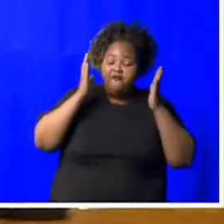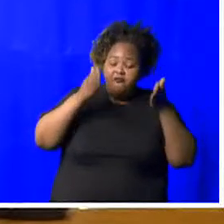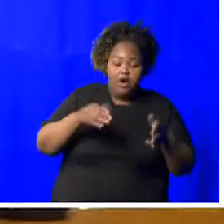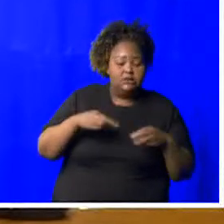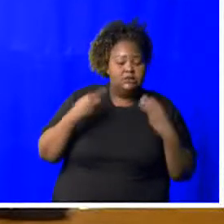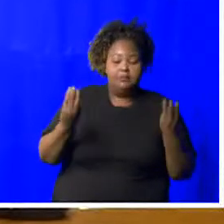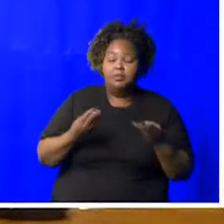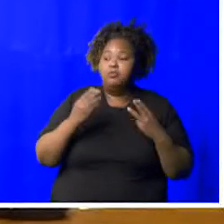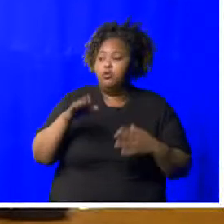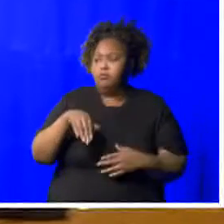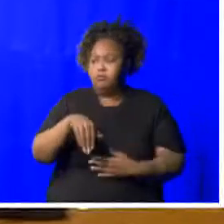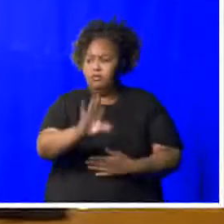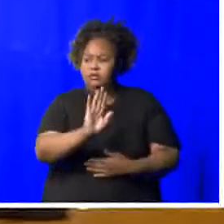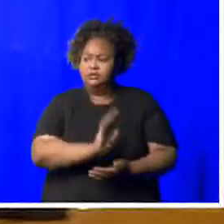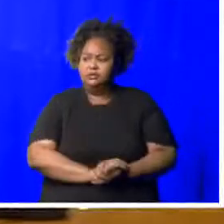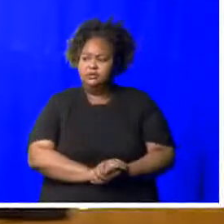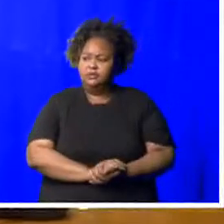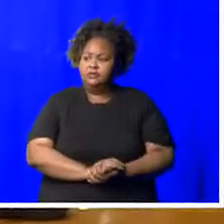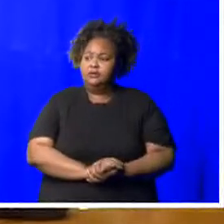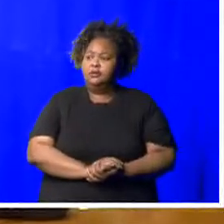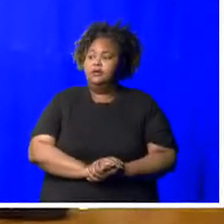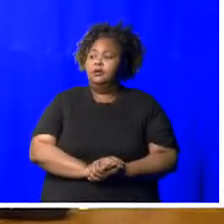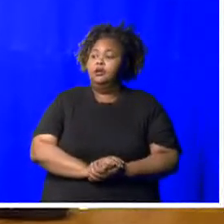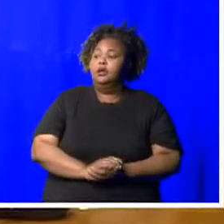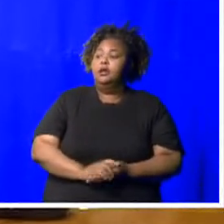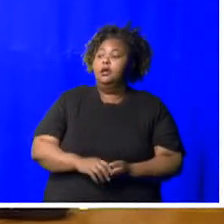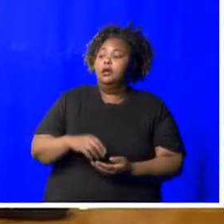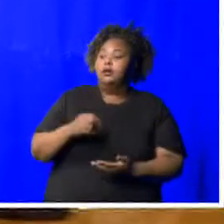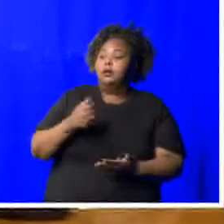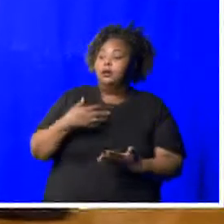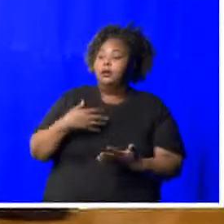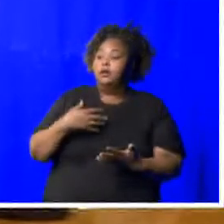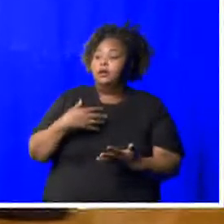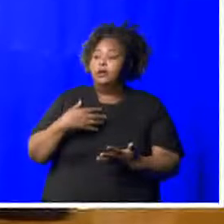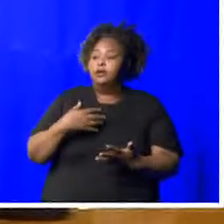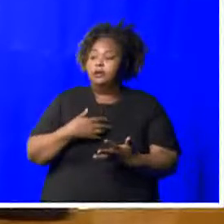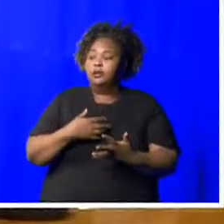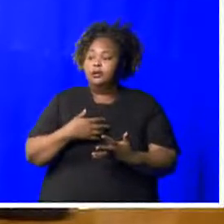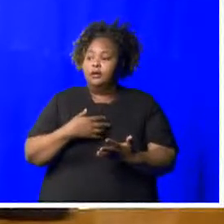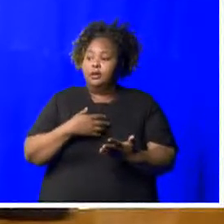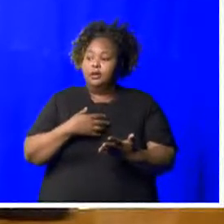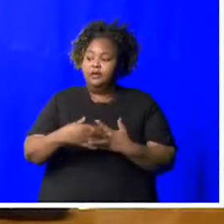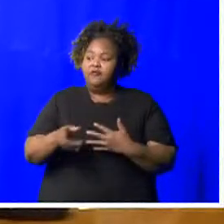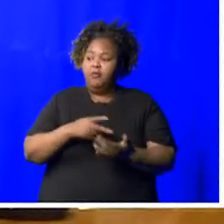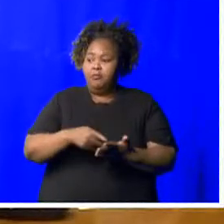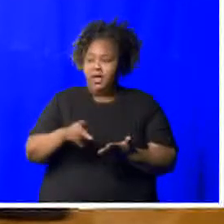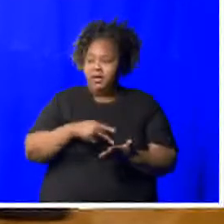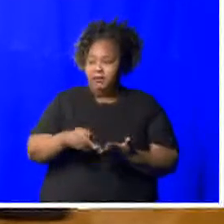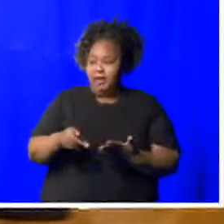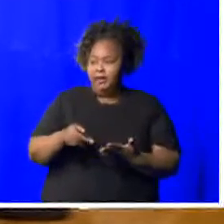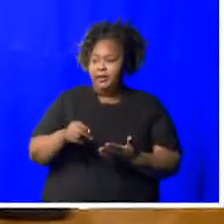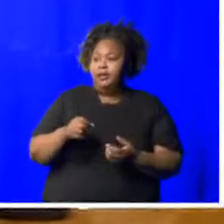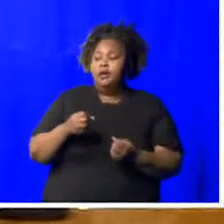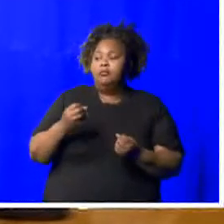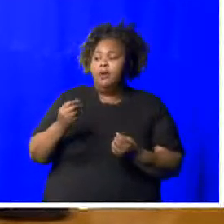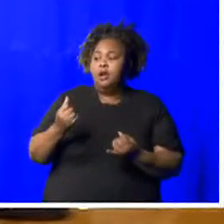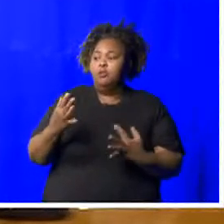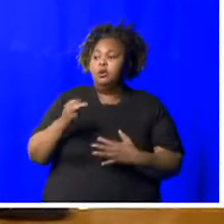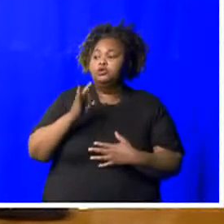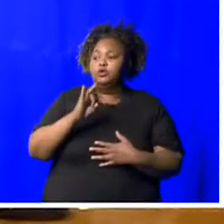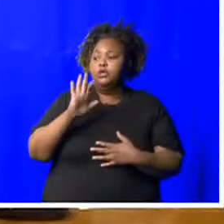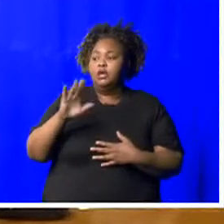expenditure for the year 2024-2025 is expected to be 29.42 billion